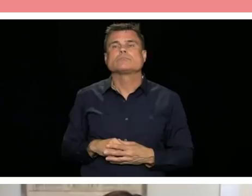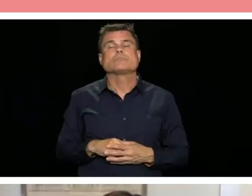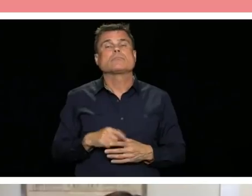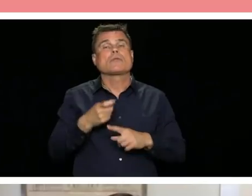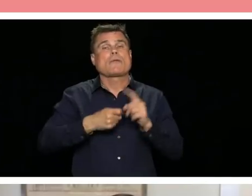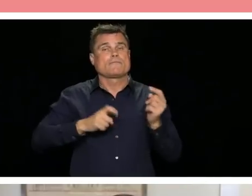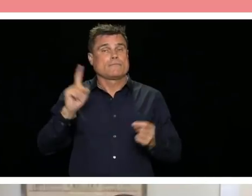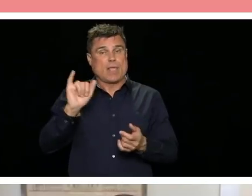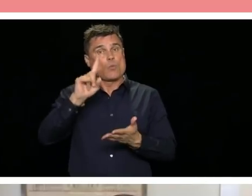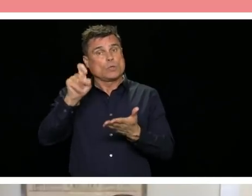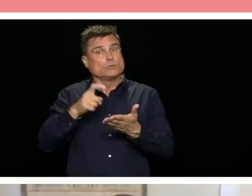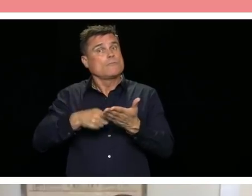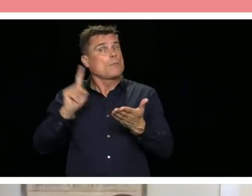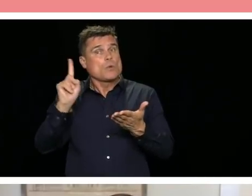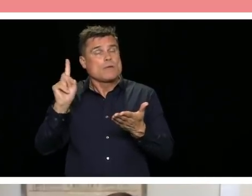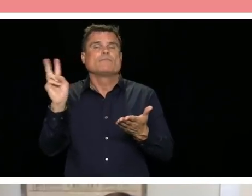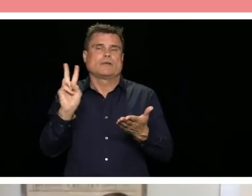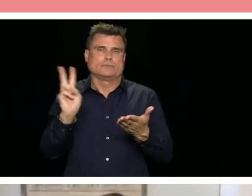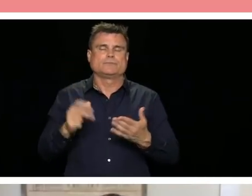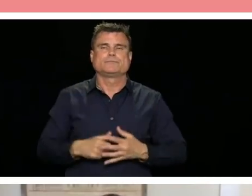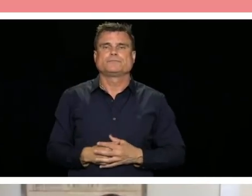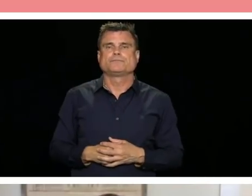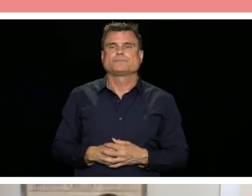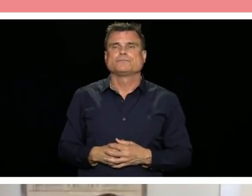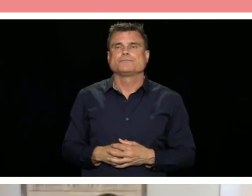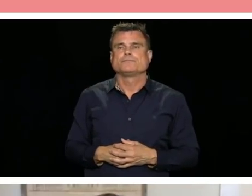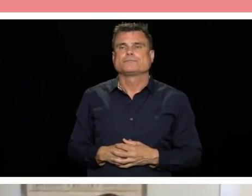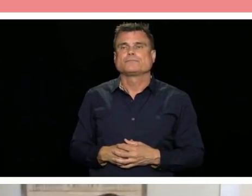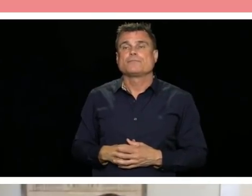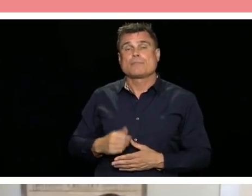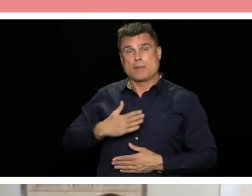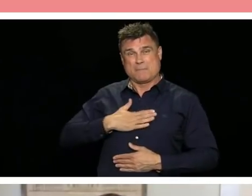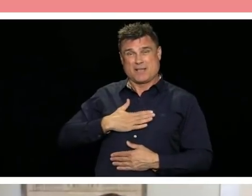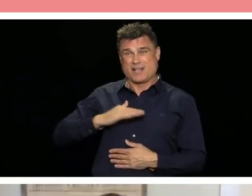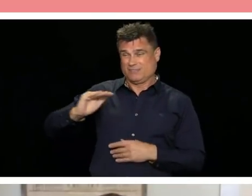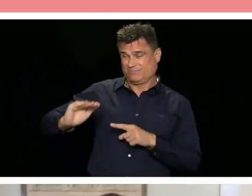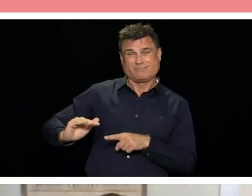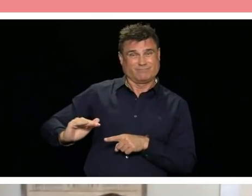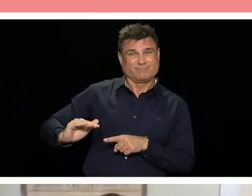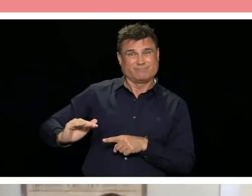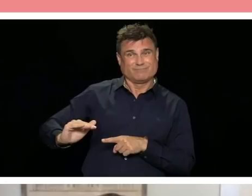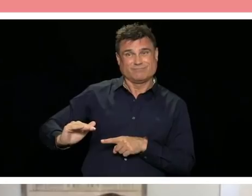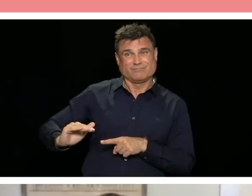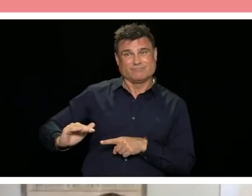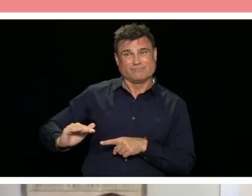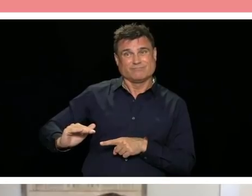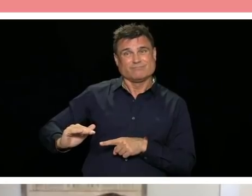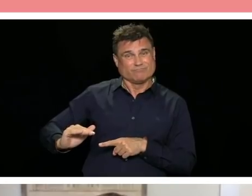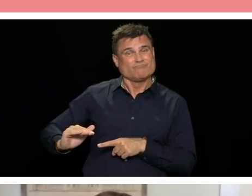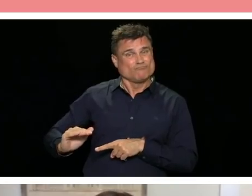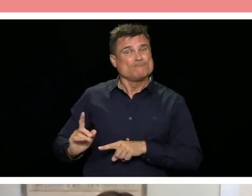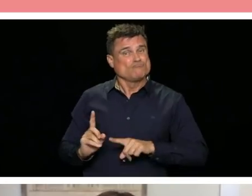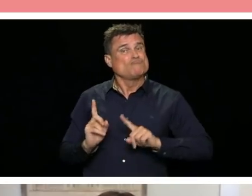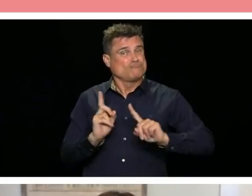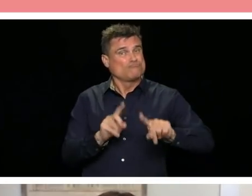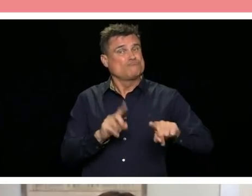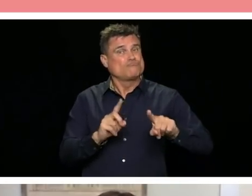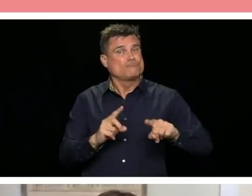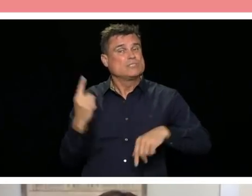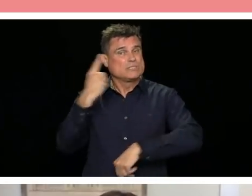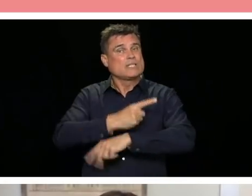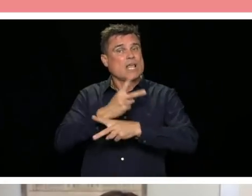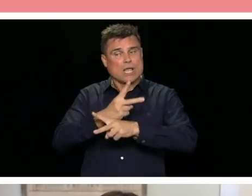my kid to daycare center during this COVID-19 pandemic. I was concerned about daycare staff not wearing